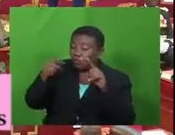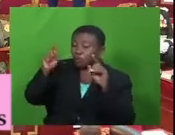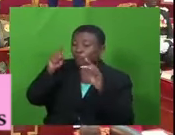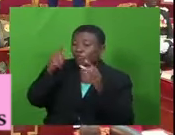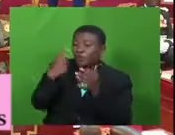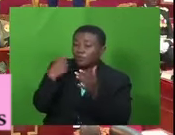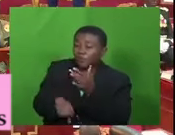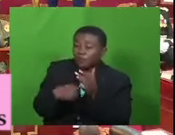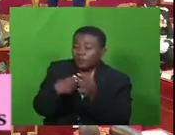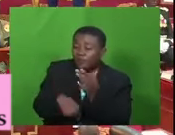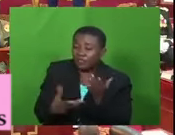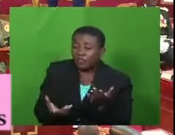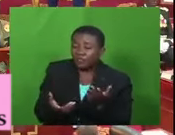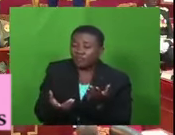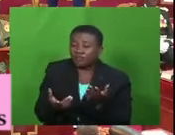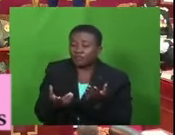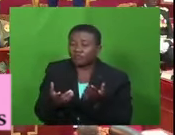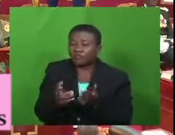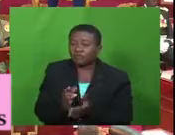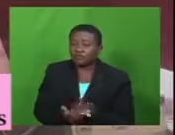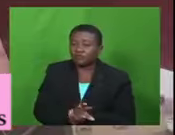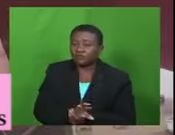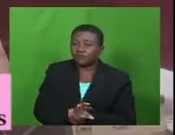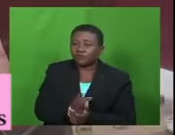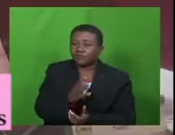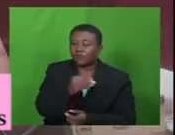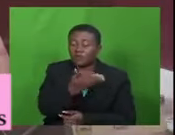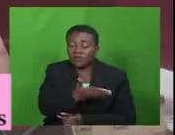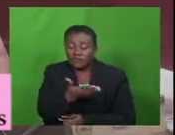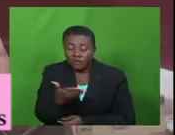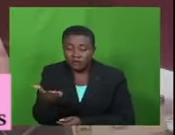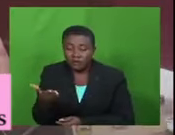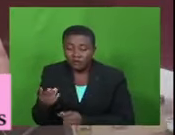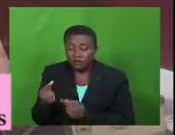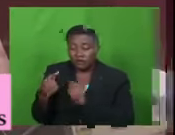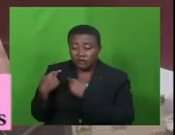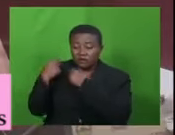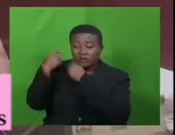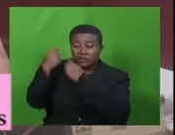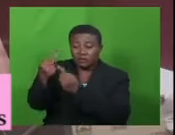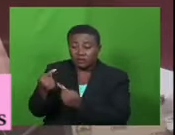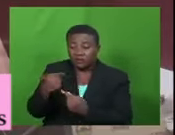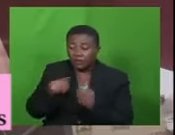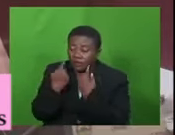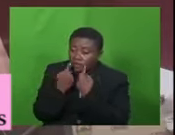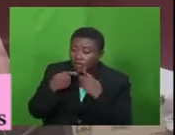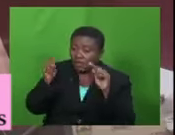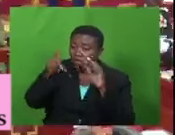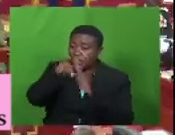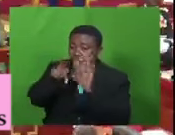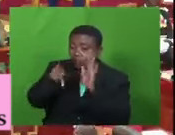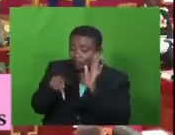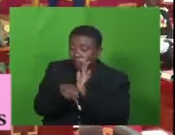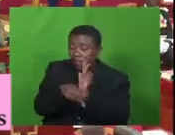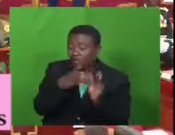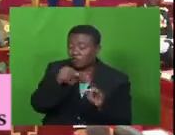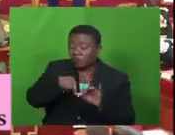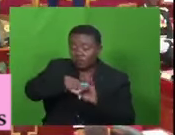price of US dollars and petroleum products falling since we announced the policy and began to